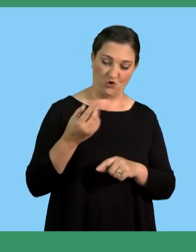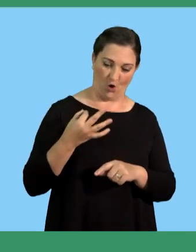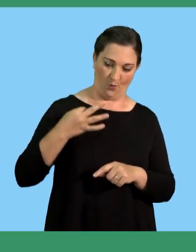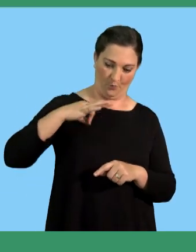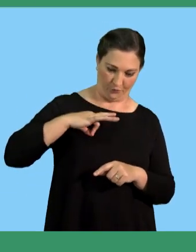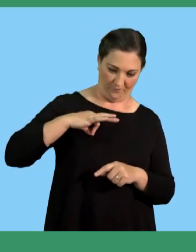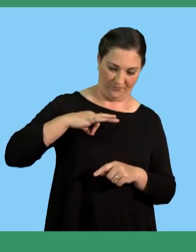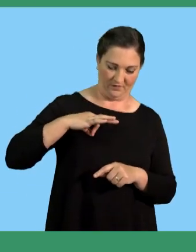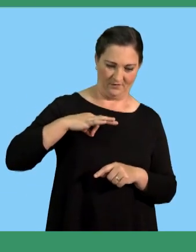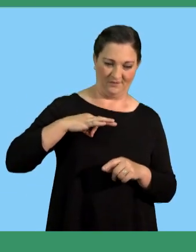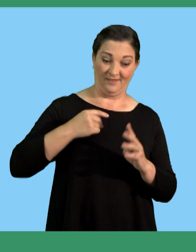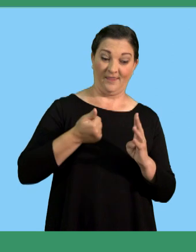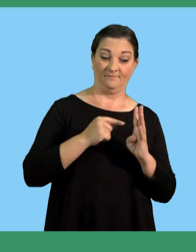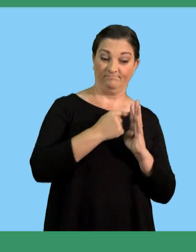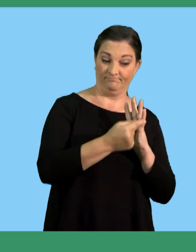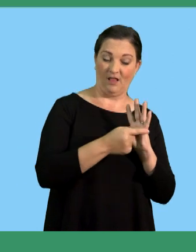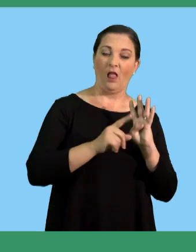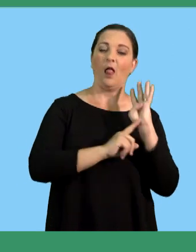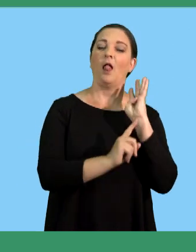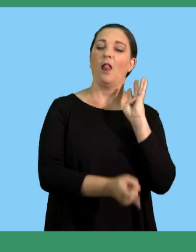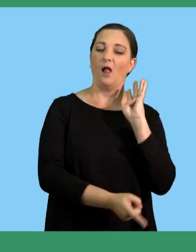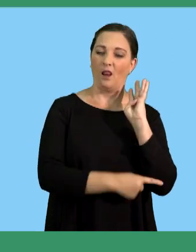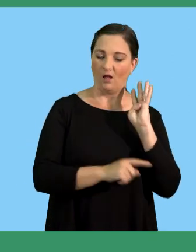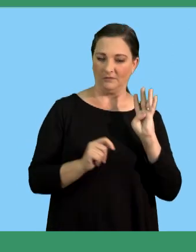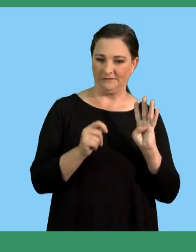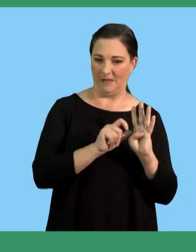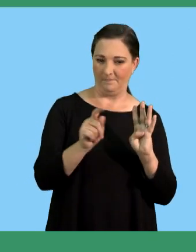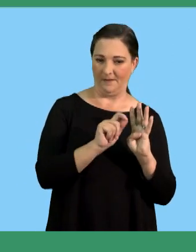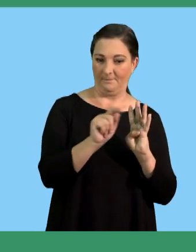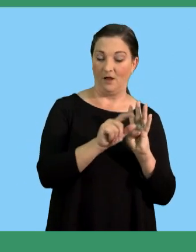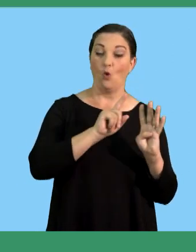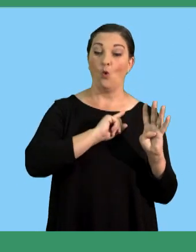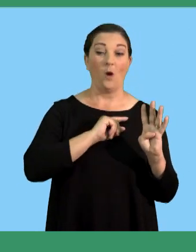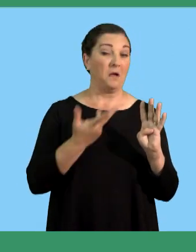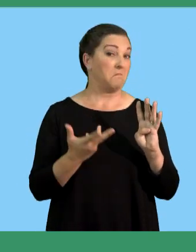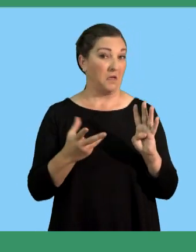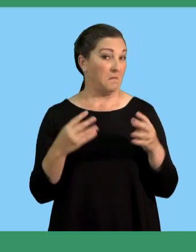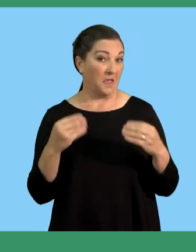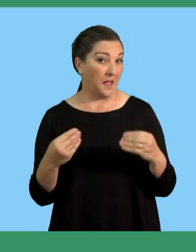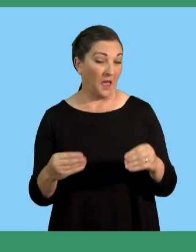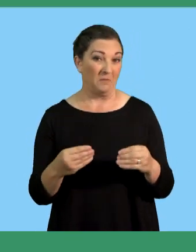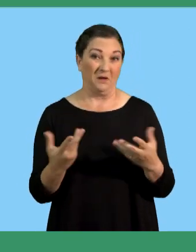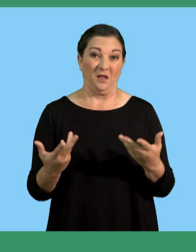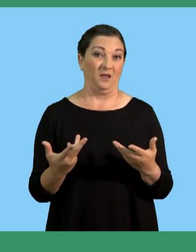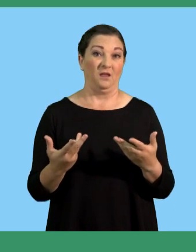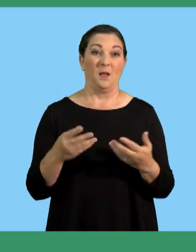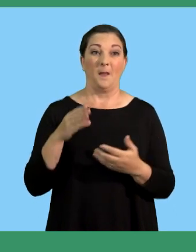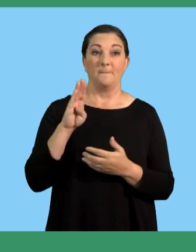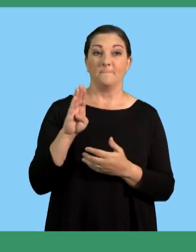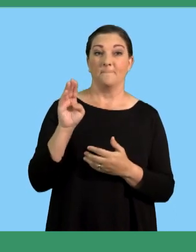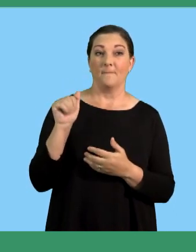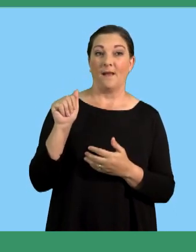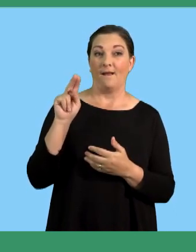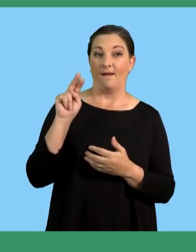then shareholders are the last to be paid if the company is declared bankrupt or liquidated. Then we